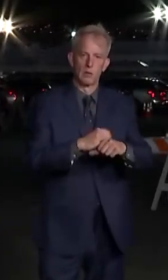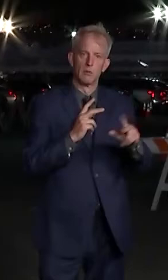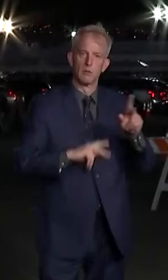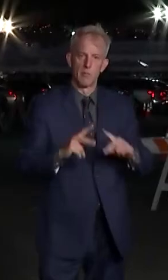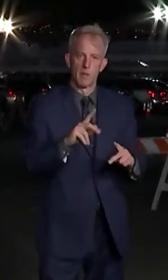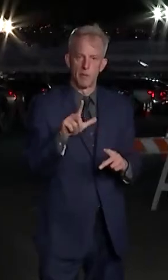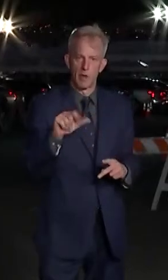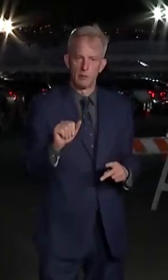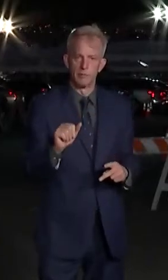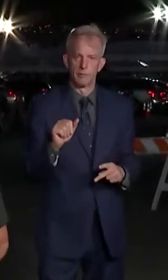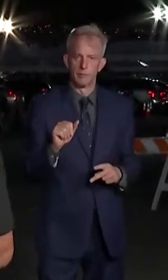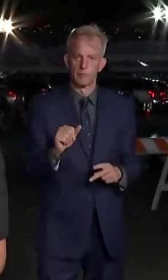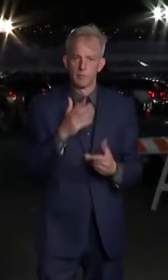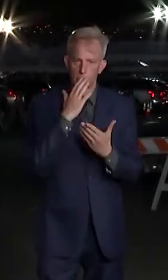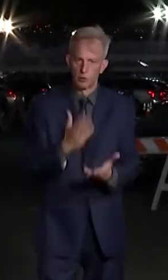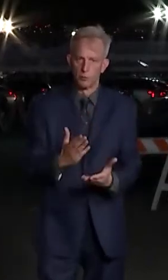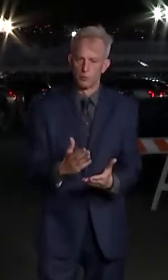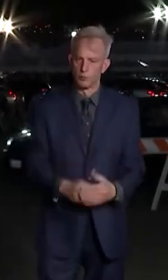Angeles. Thank you.